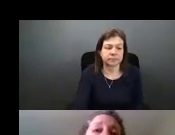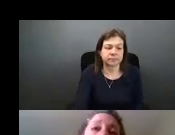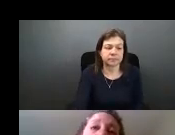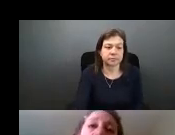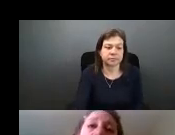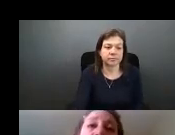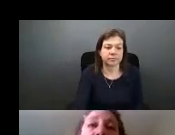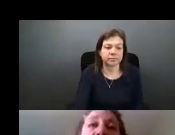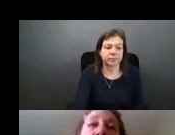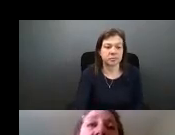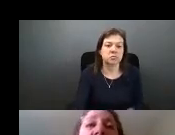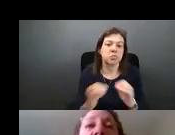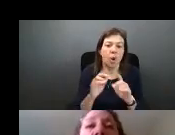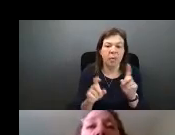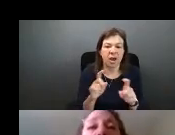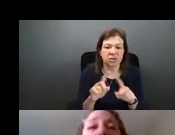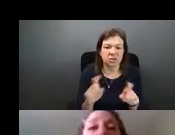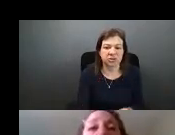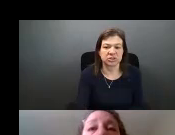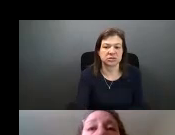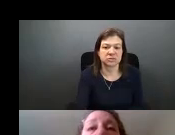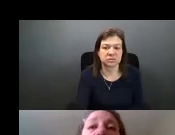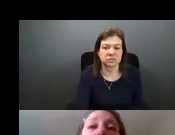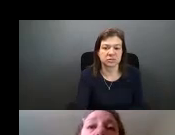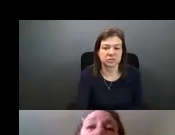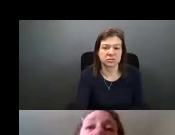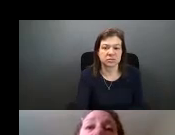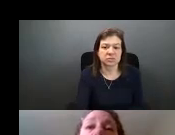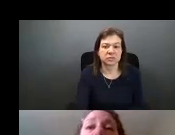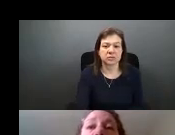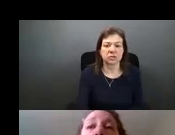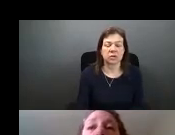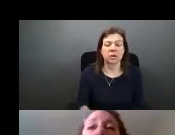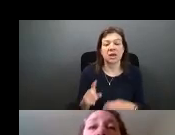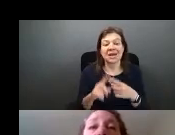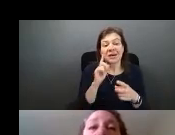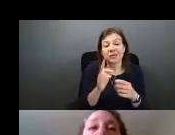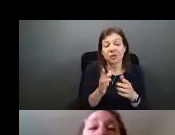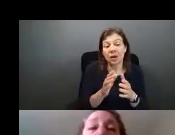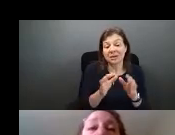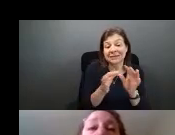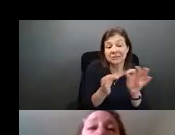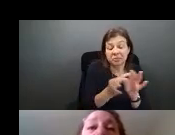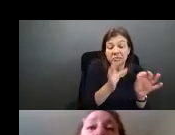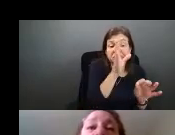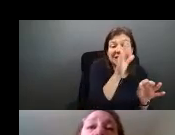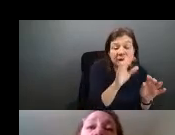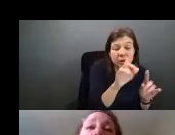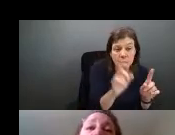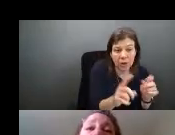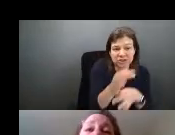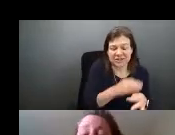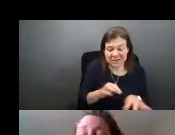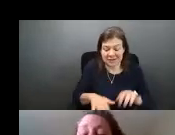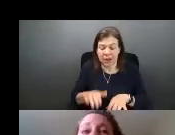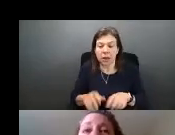More about asking questions. If you prefer to speak your question or comment rather than typing it, please click on